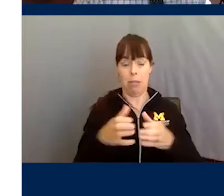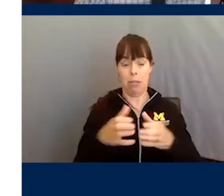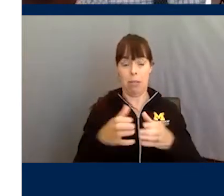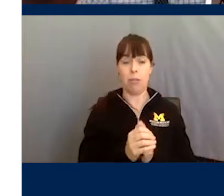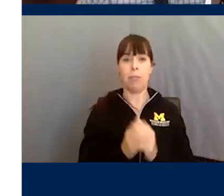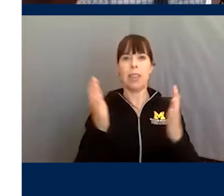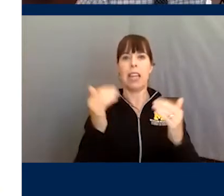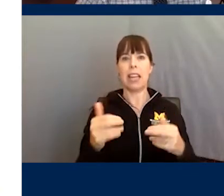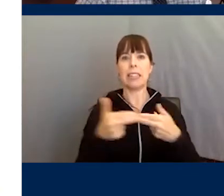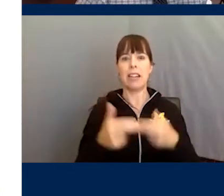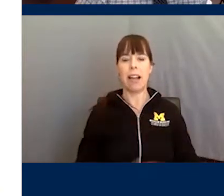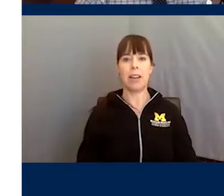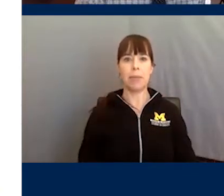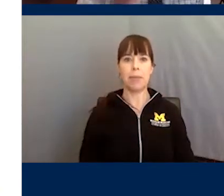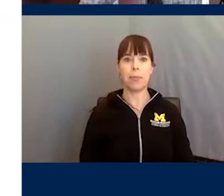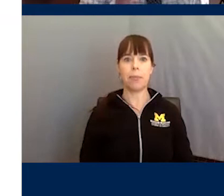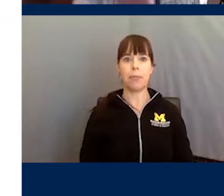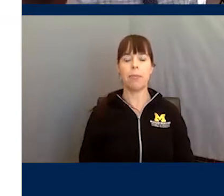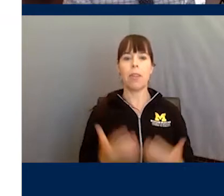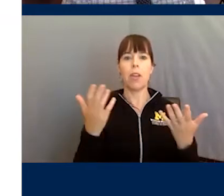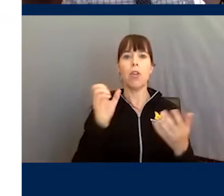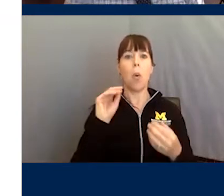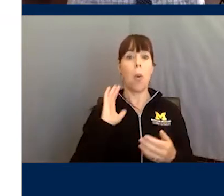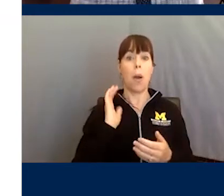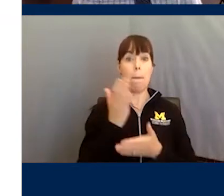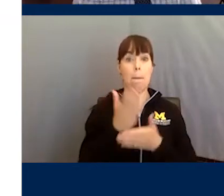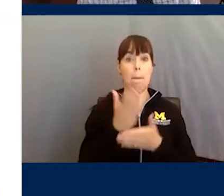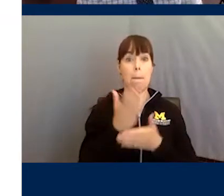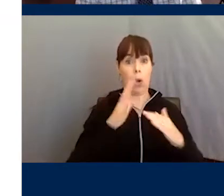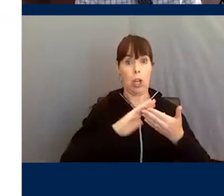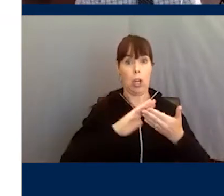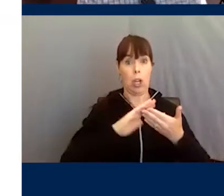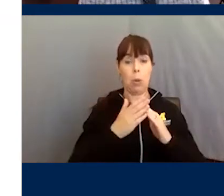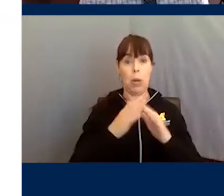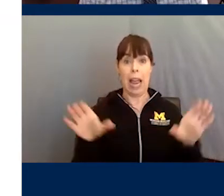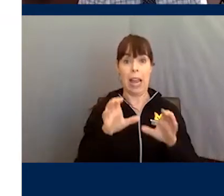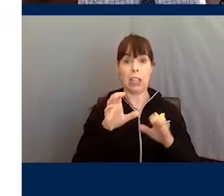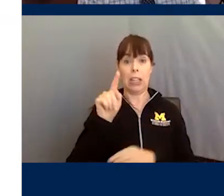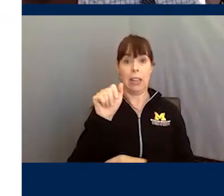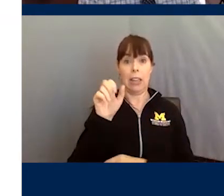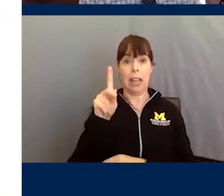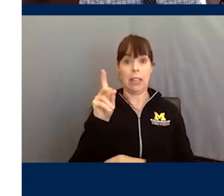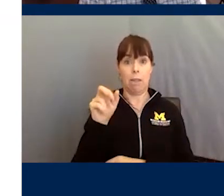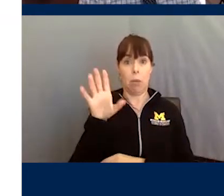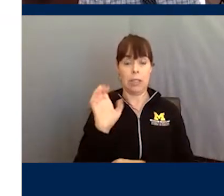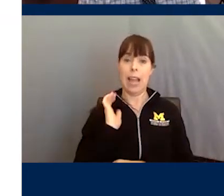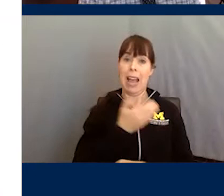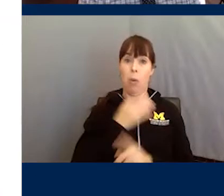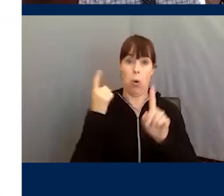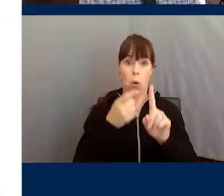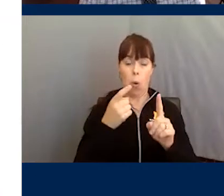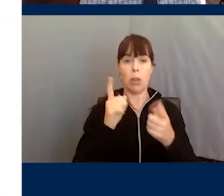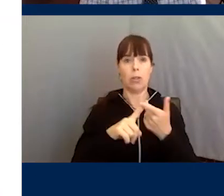slide. And so as part of the Community Action Task Force, our goals was to